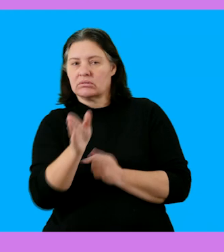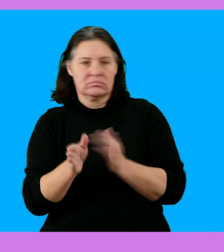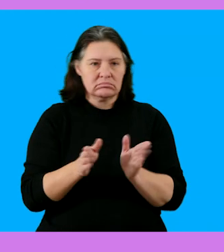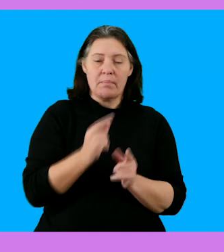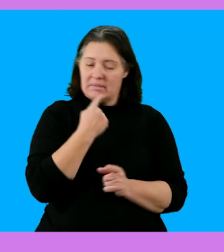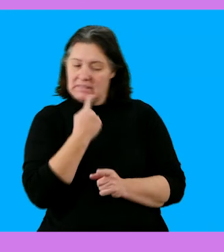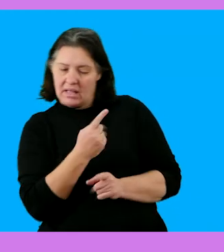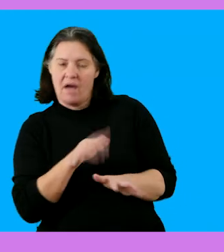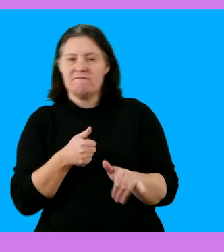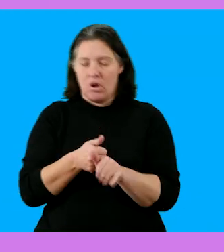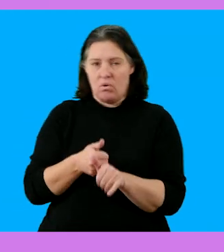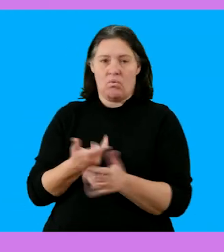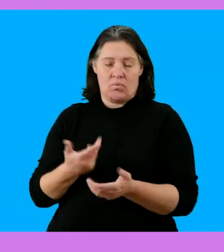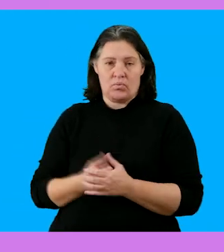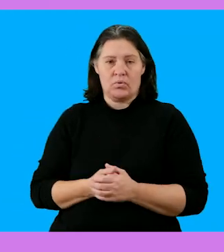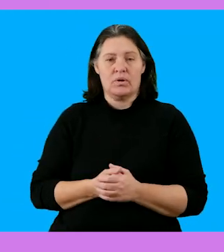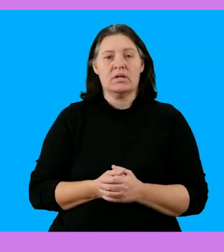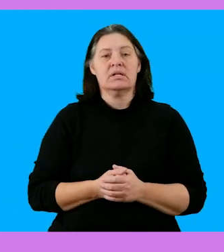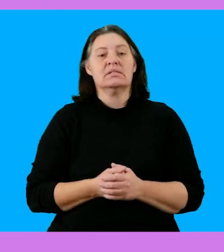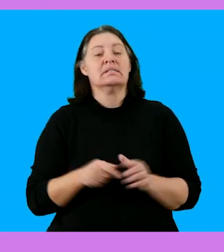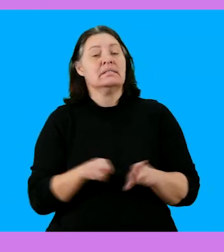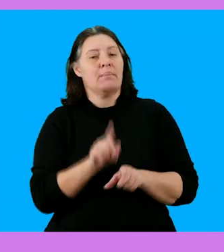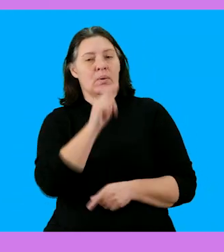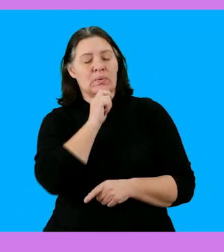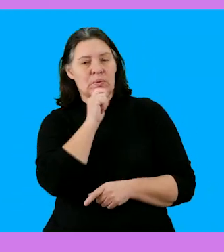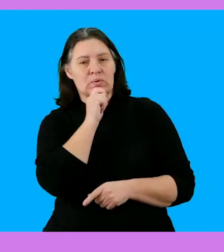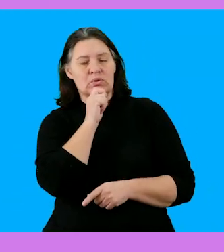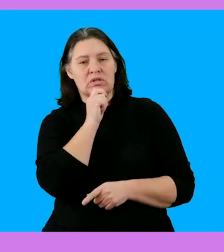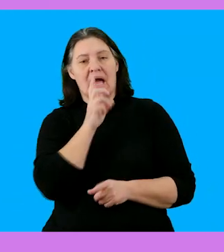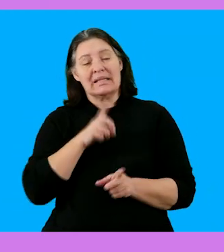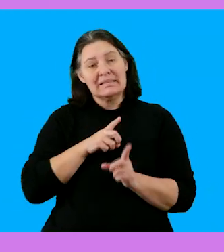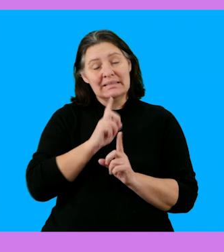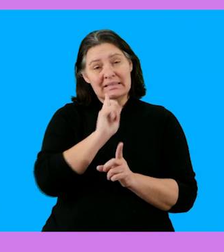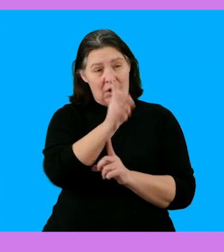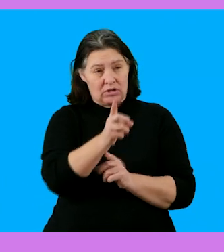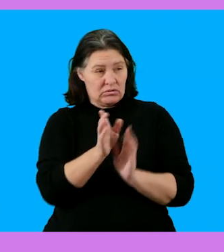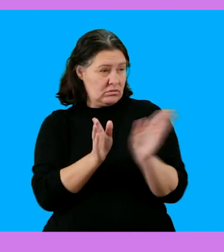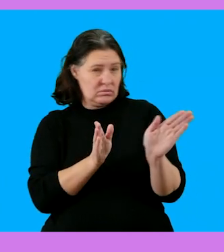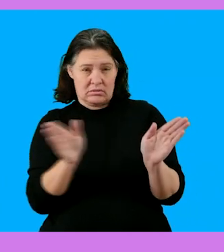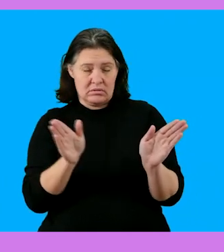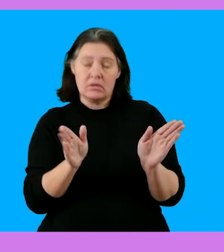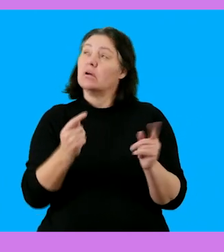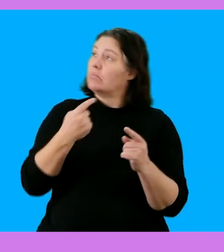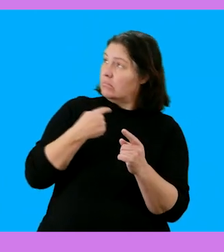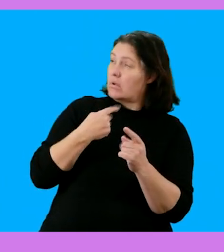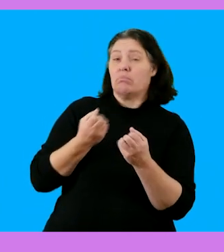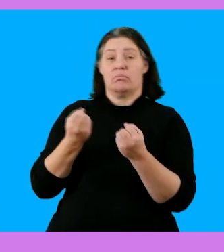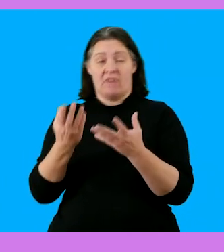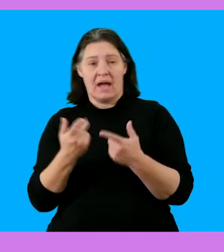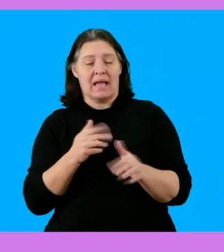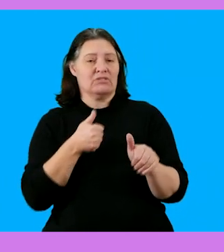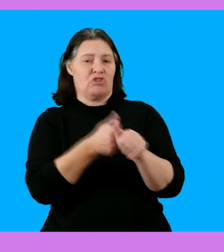to give and follow directions. Also important is you must use directional indicators to provide and